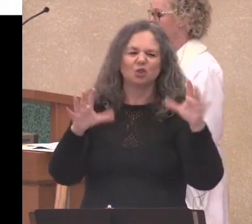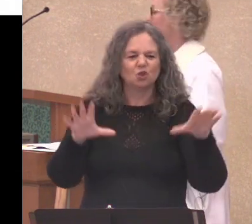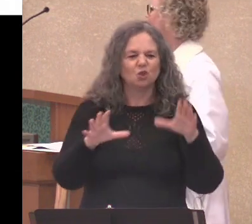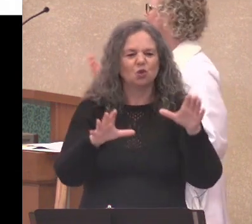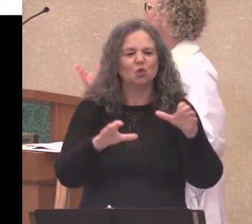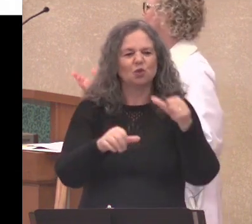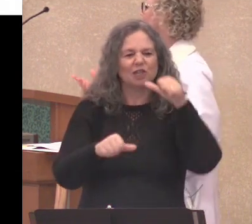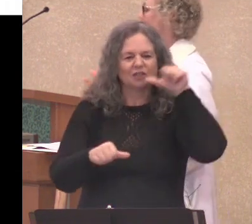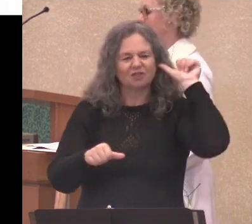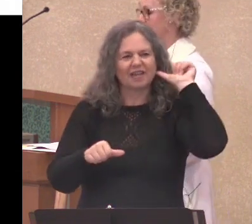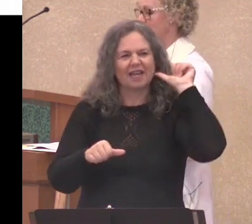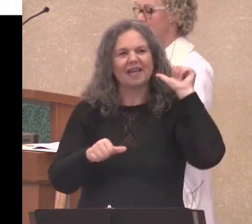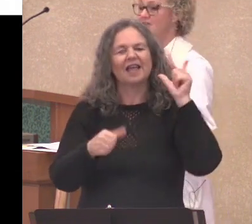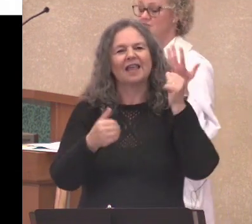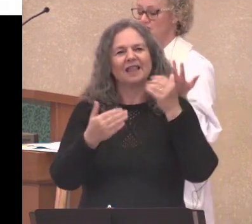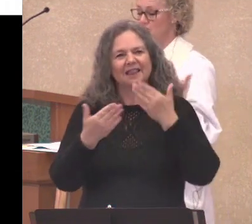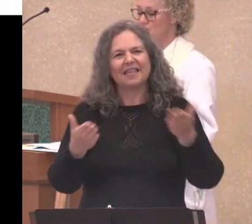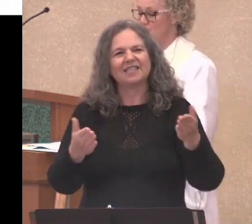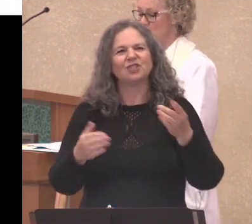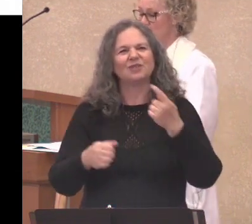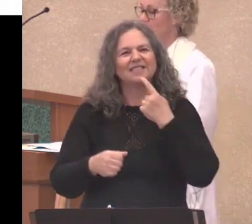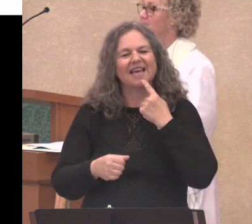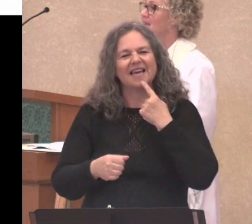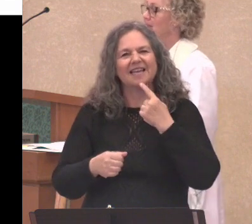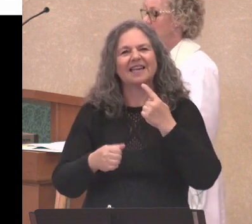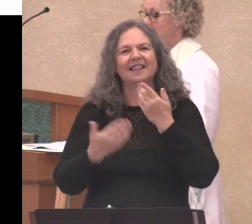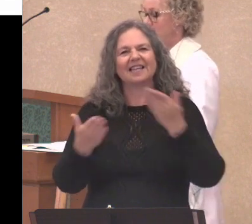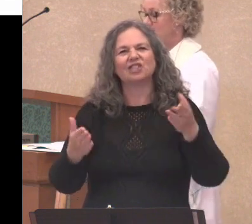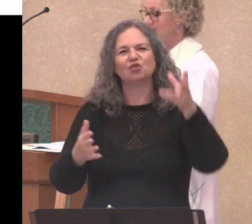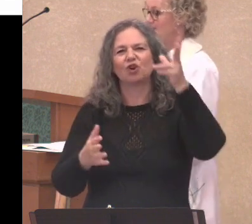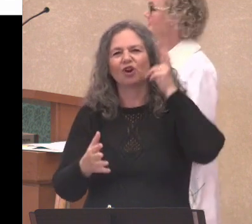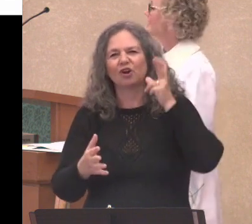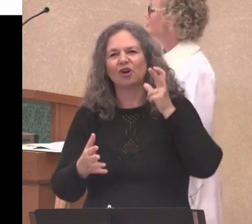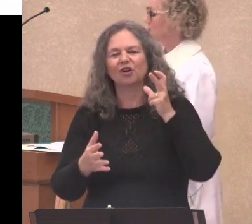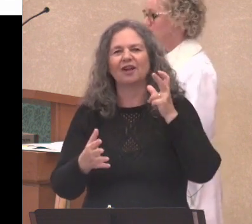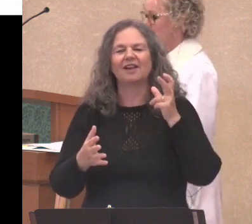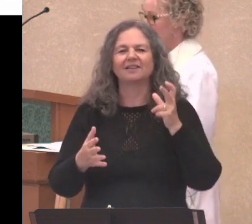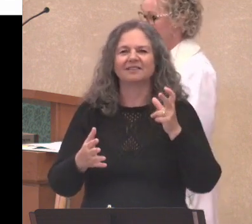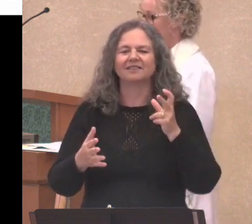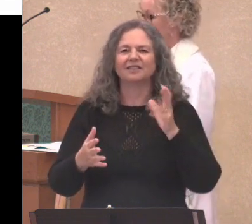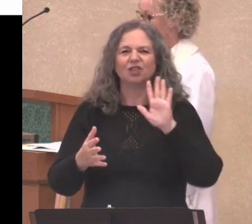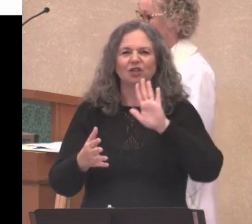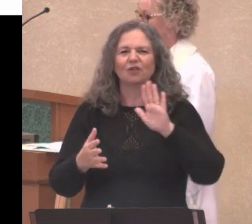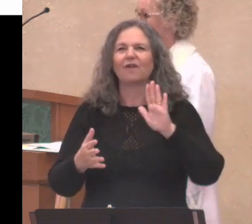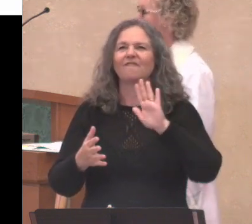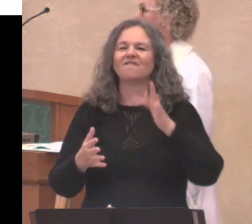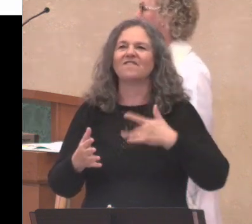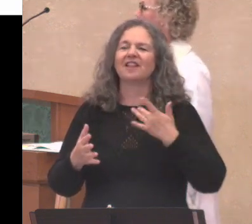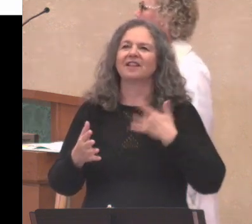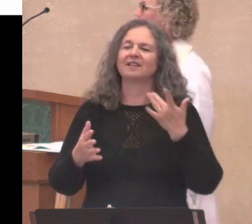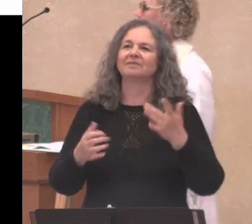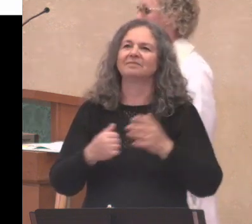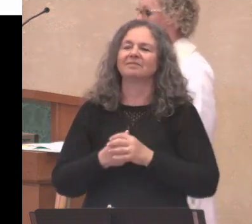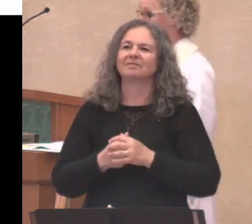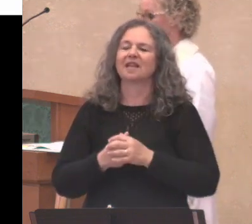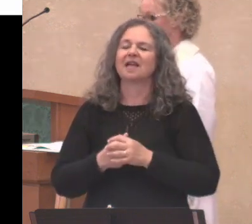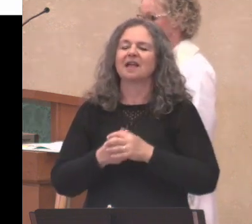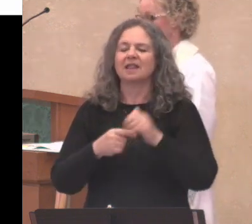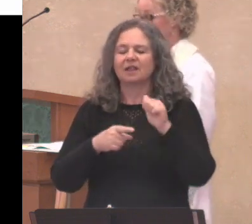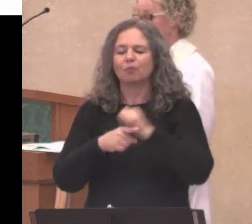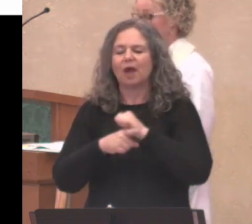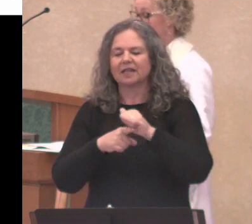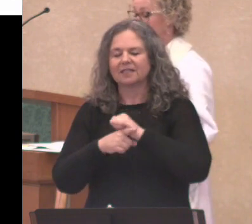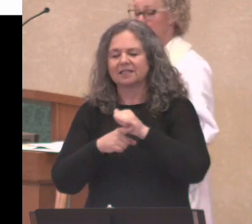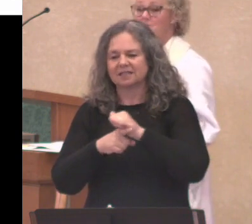were with, things that were said, things that you heard. Saint Ignatius taught a spiritual practice called the